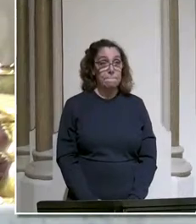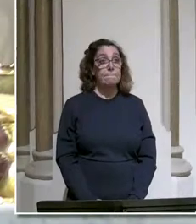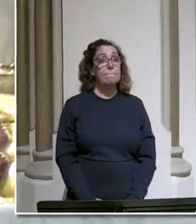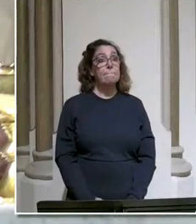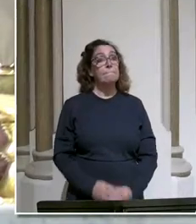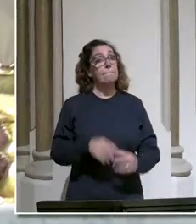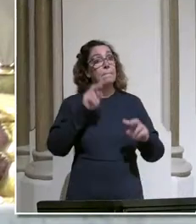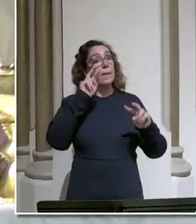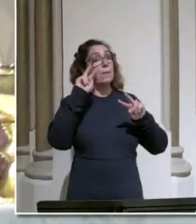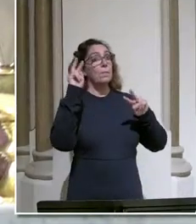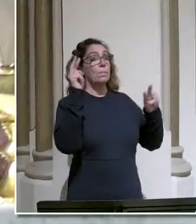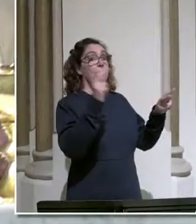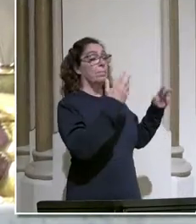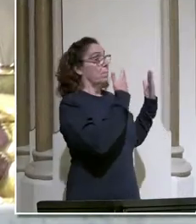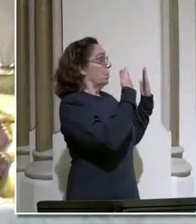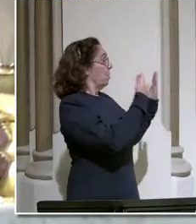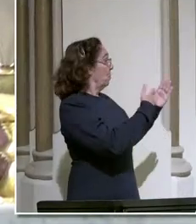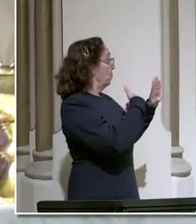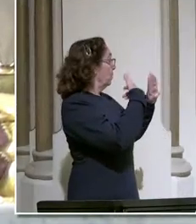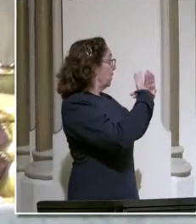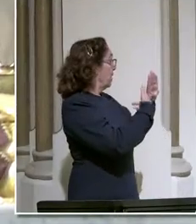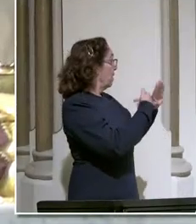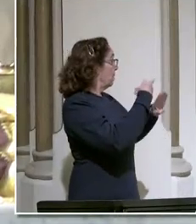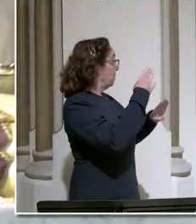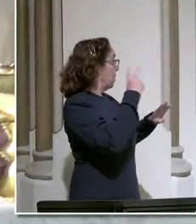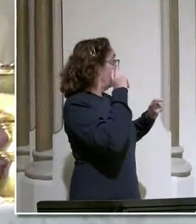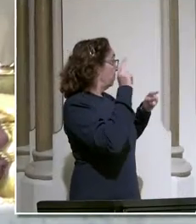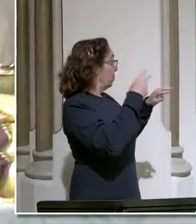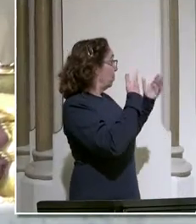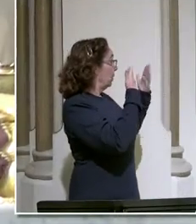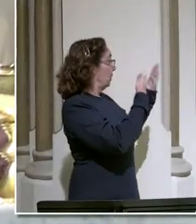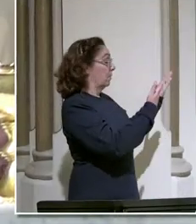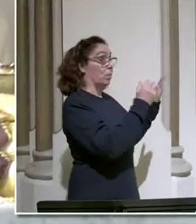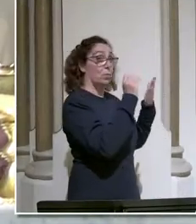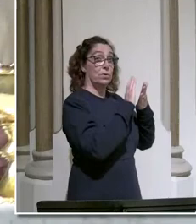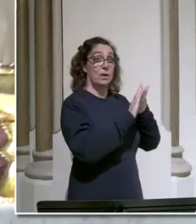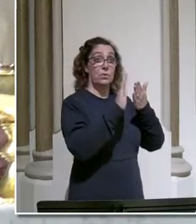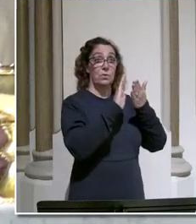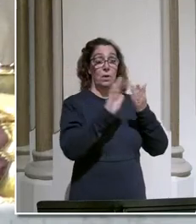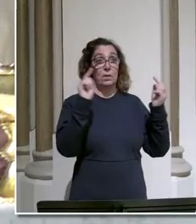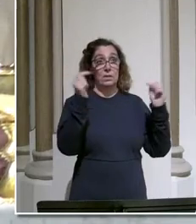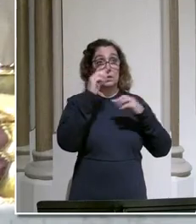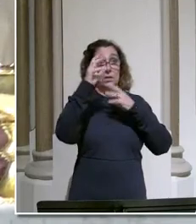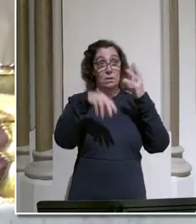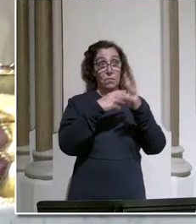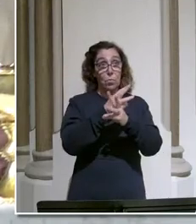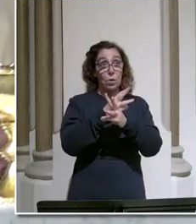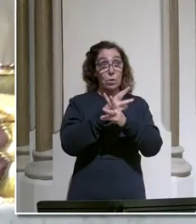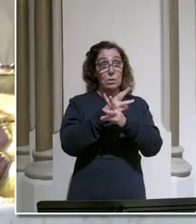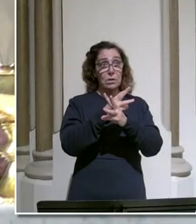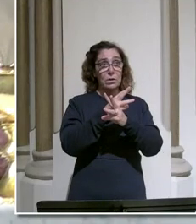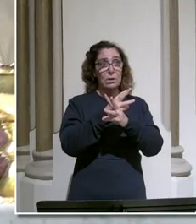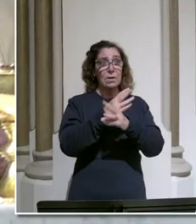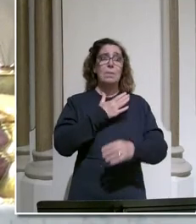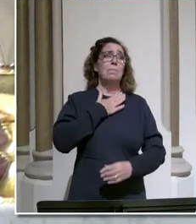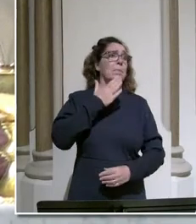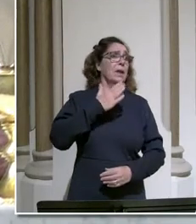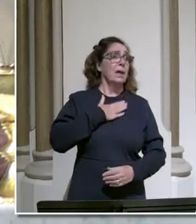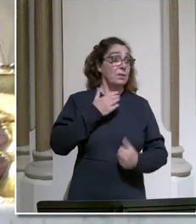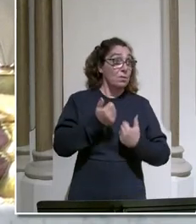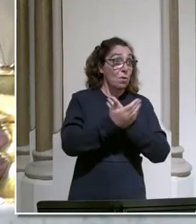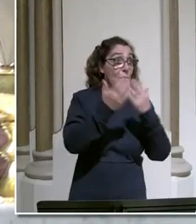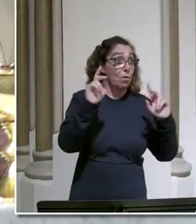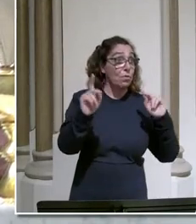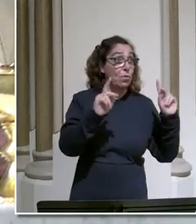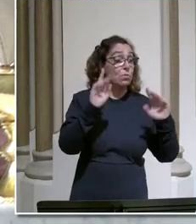Behold the Lamb of God. Behold him who takes away the sins of the world. Blessed are those